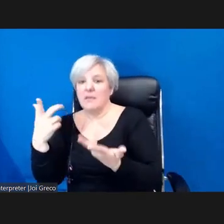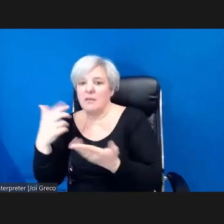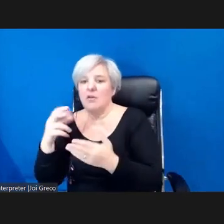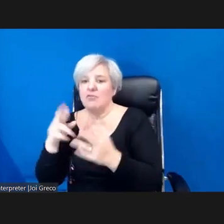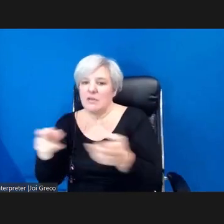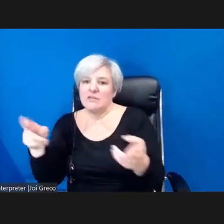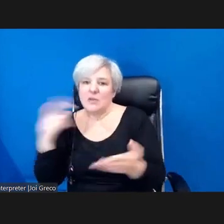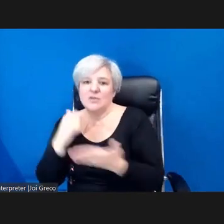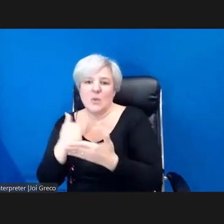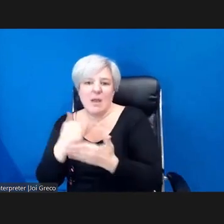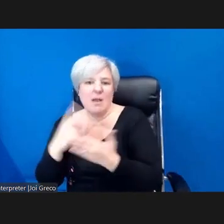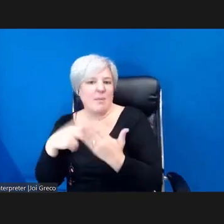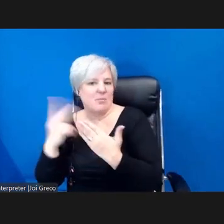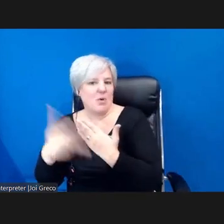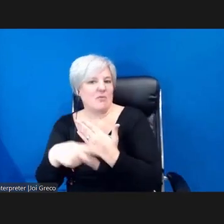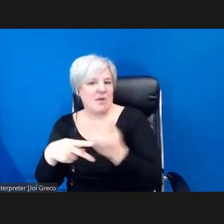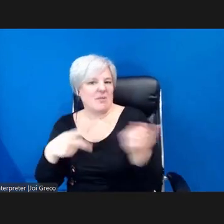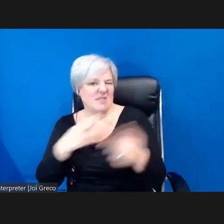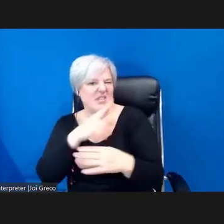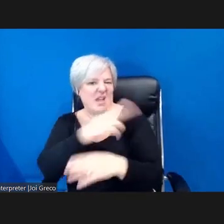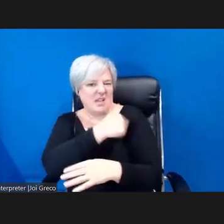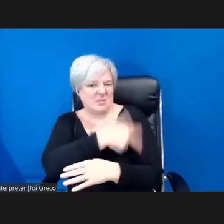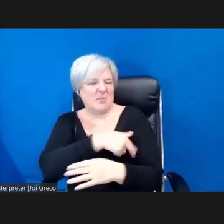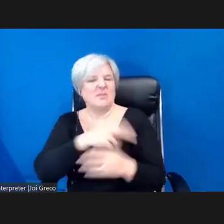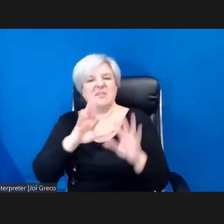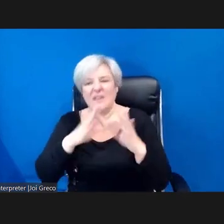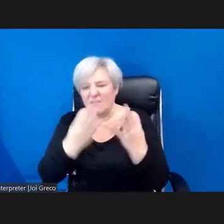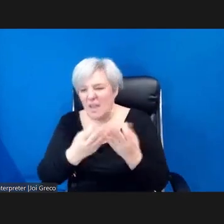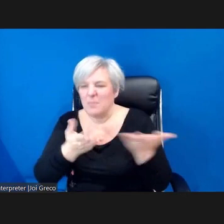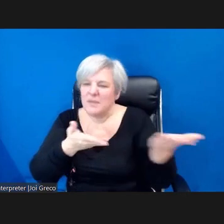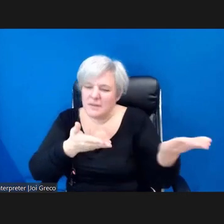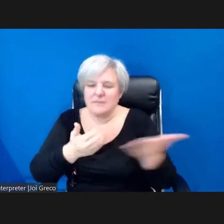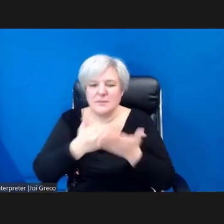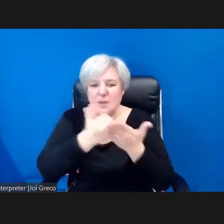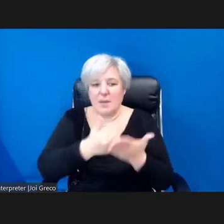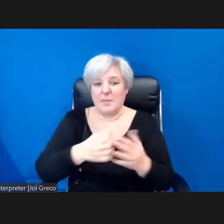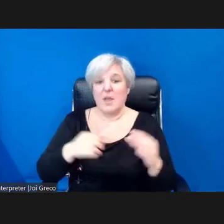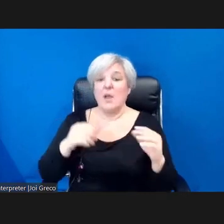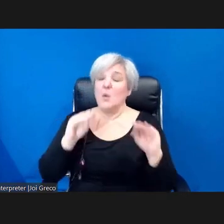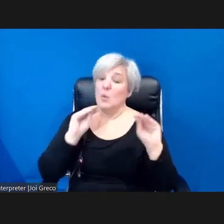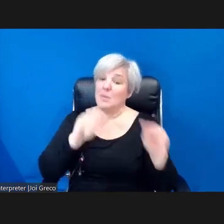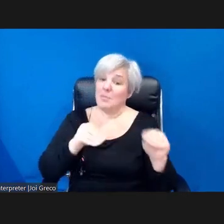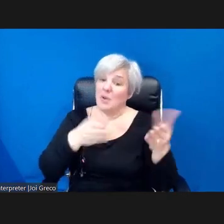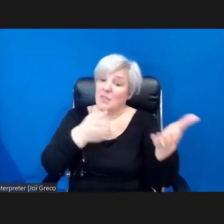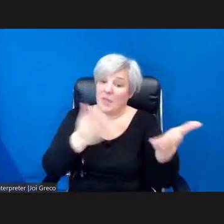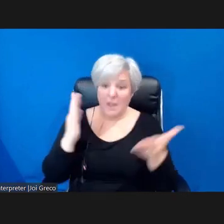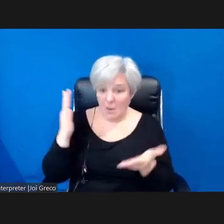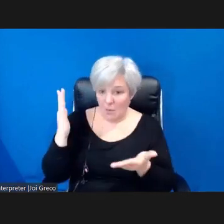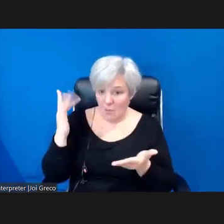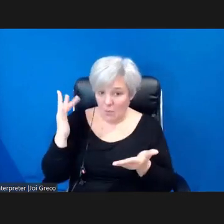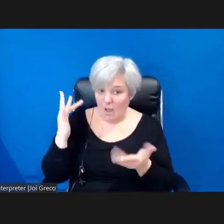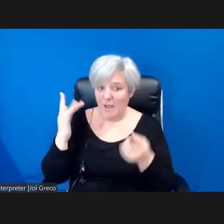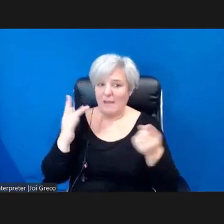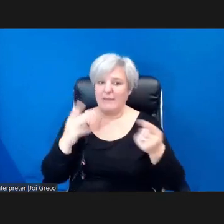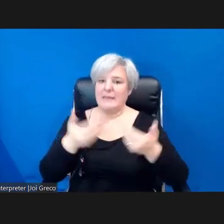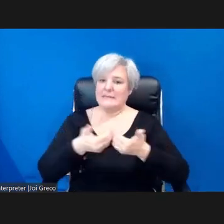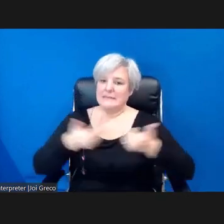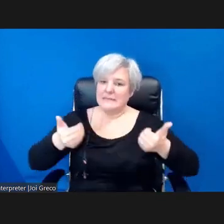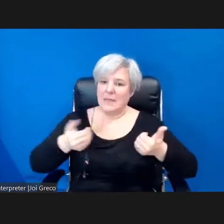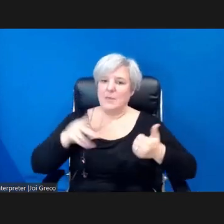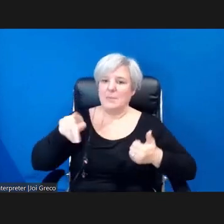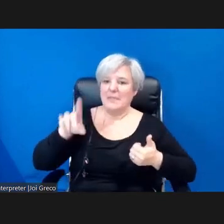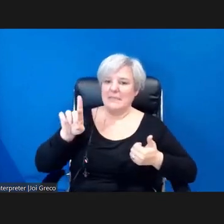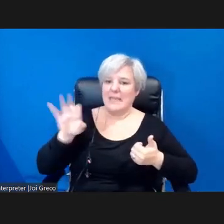benefit hospital programs and the families they serve. We place them on the website as individual PDFs for